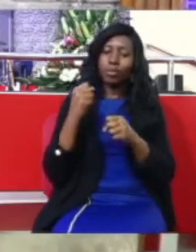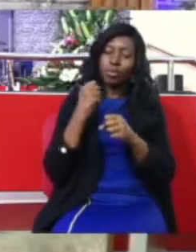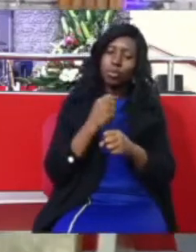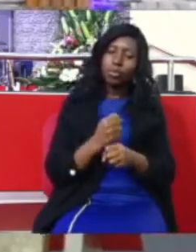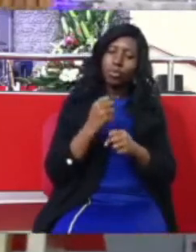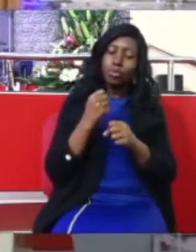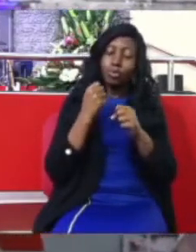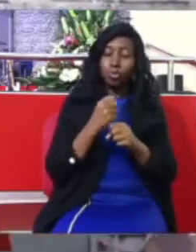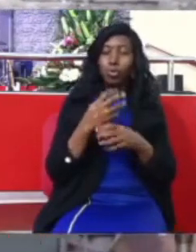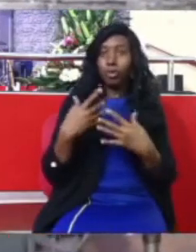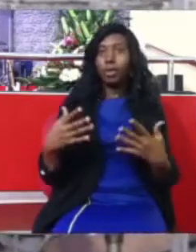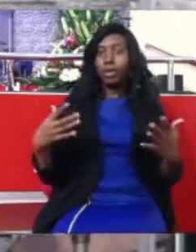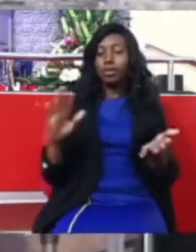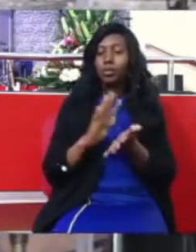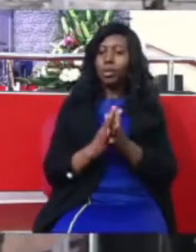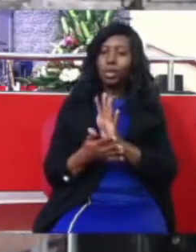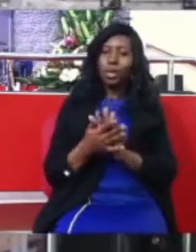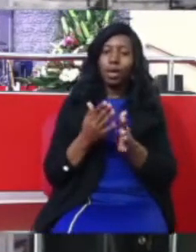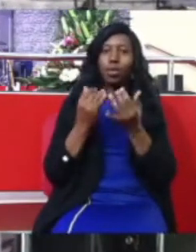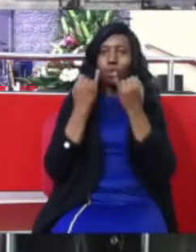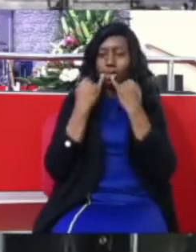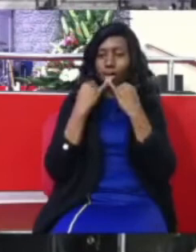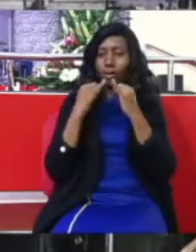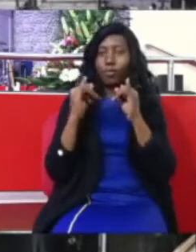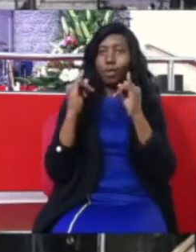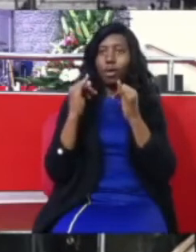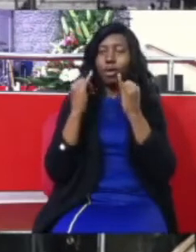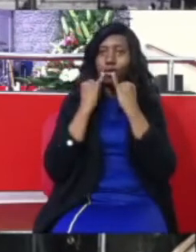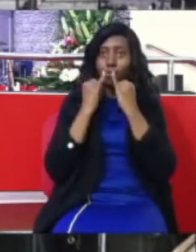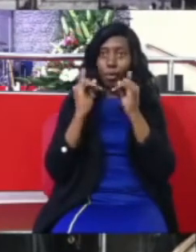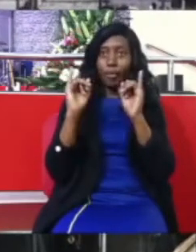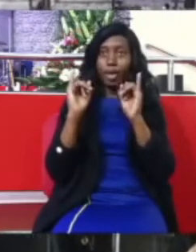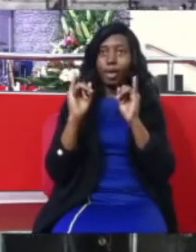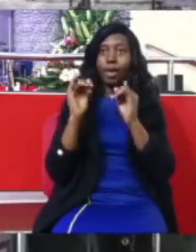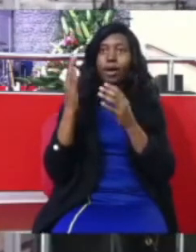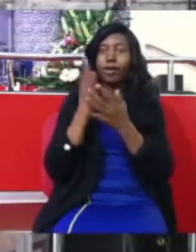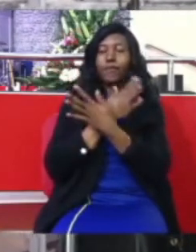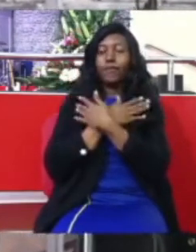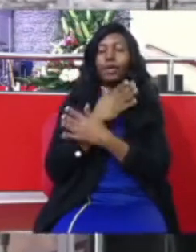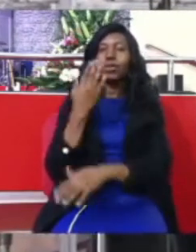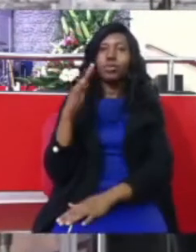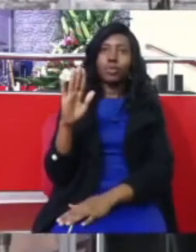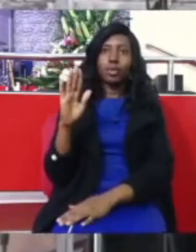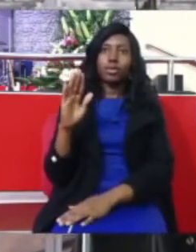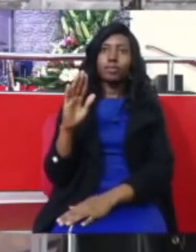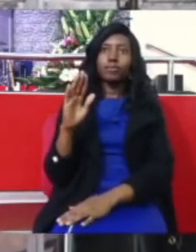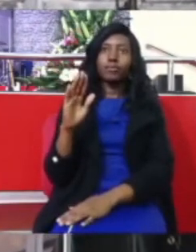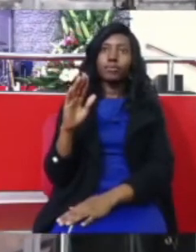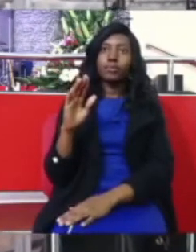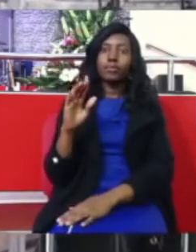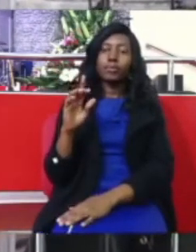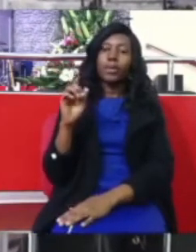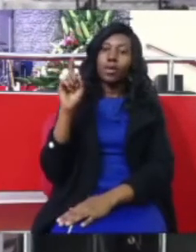informing Jane, without informing Waithera, my friend. But for him to be able to say that, you must be